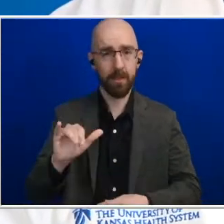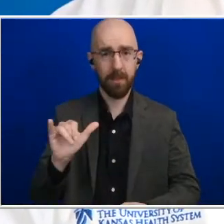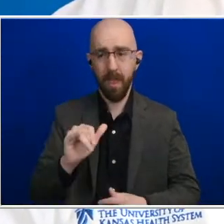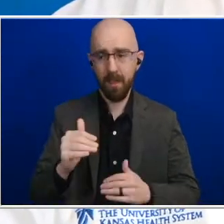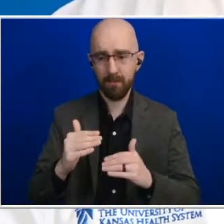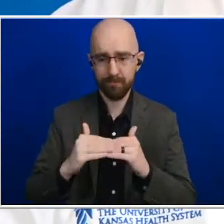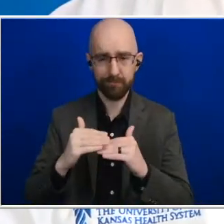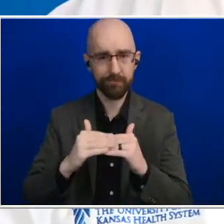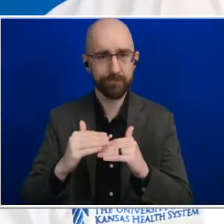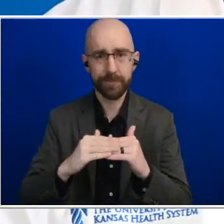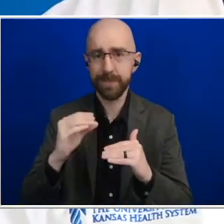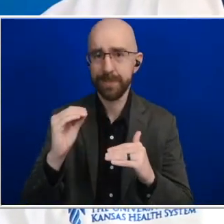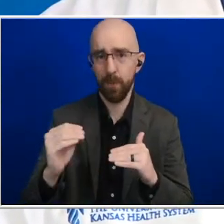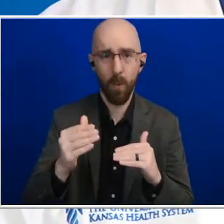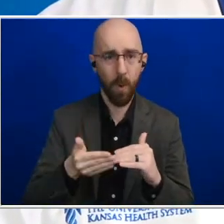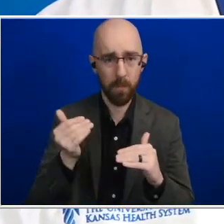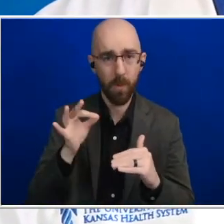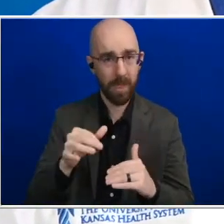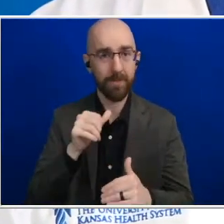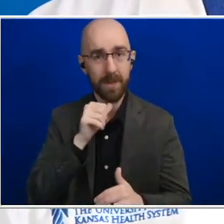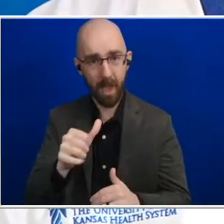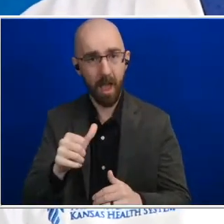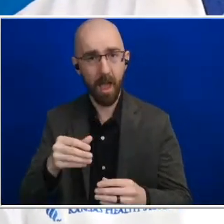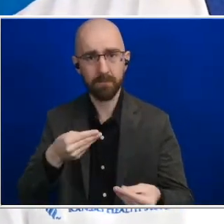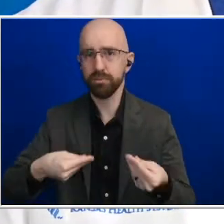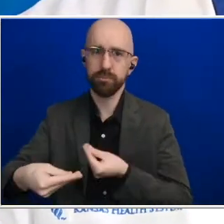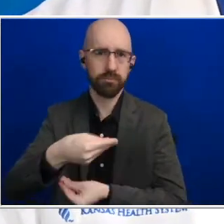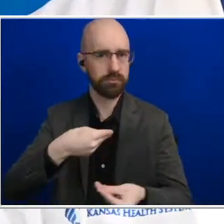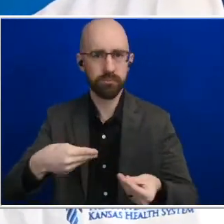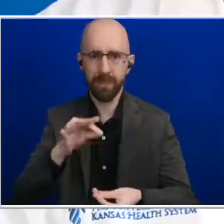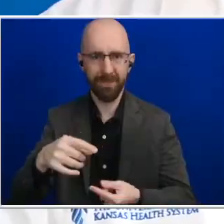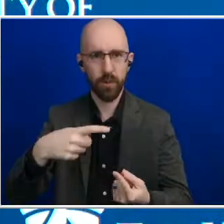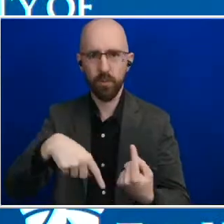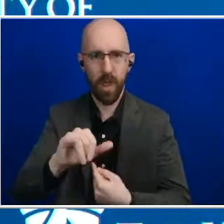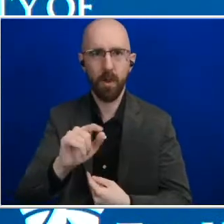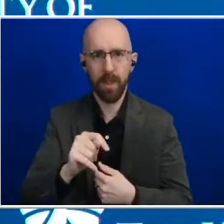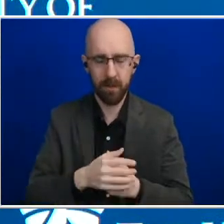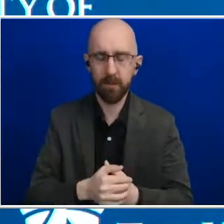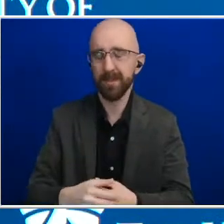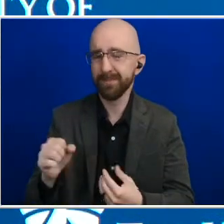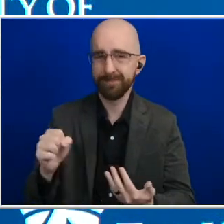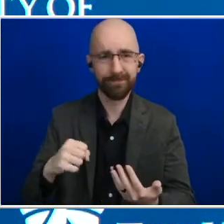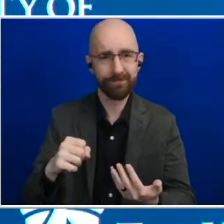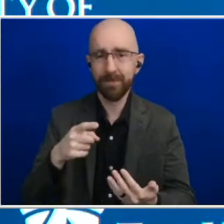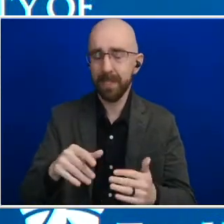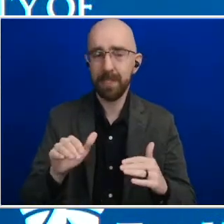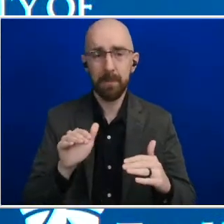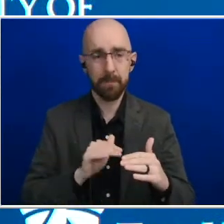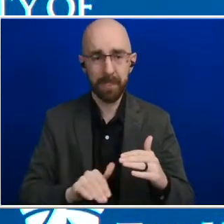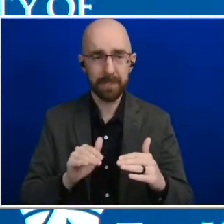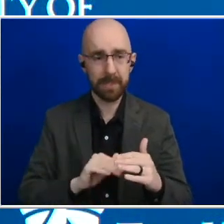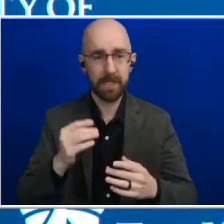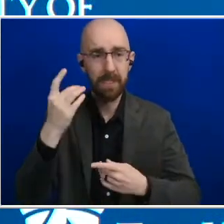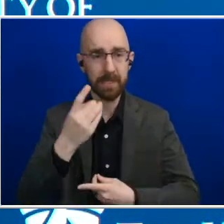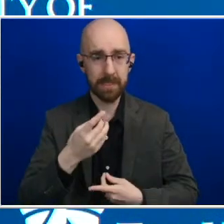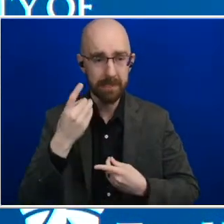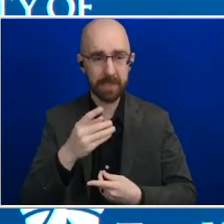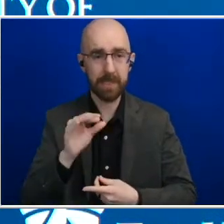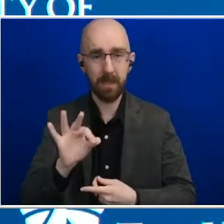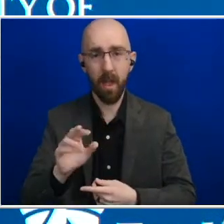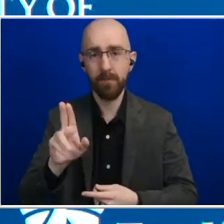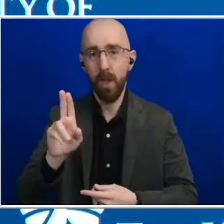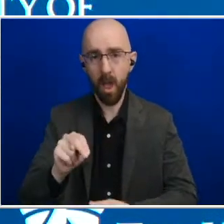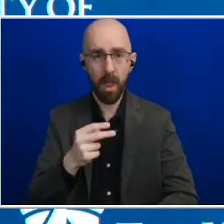not, it's a highly communicable disease if you're around it. Yeah, this is essentially a disease of the unimmunized. You know, it